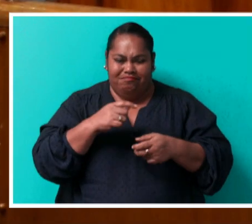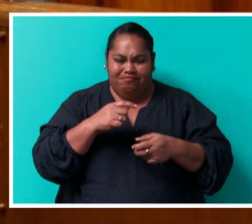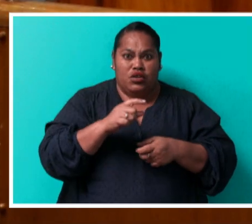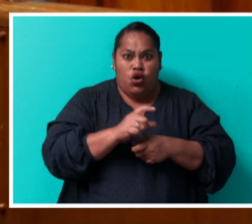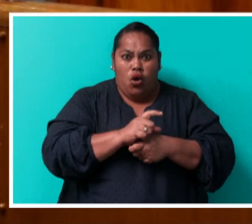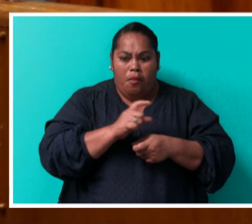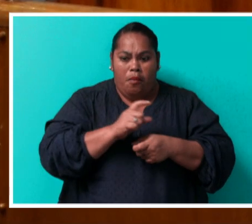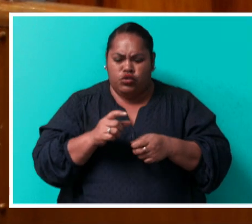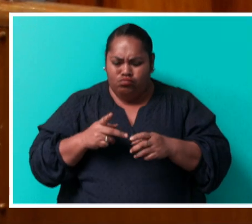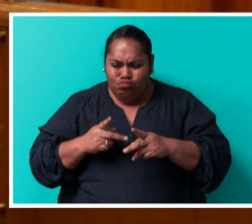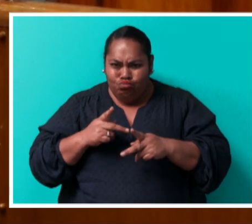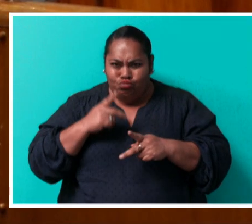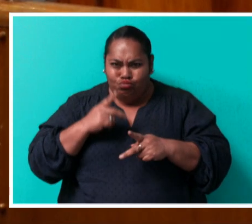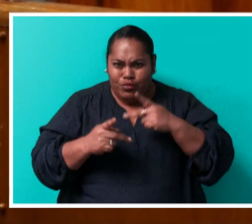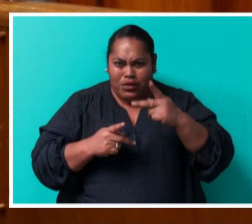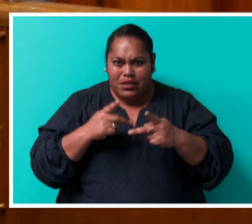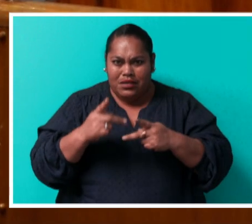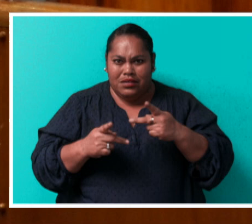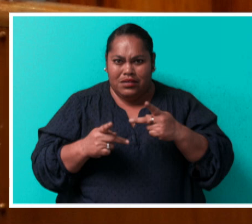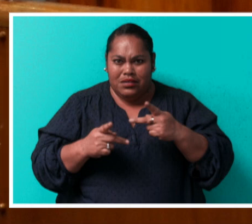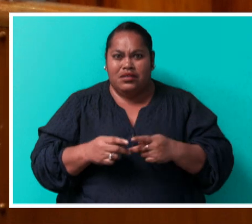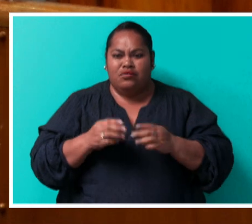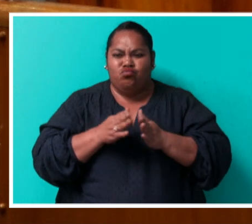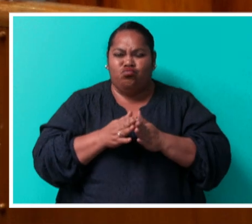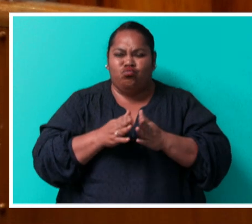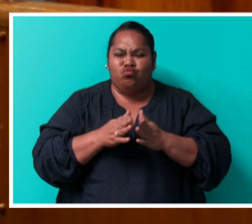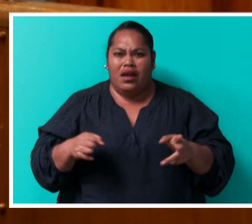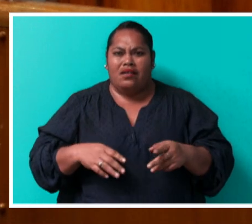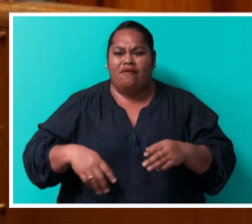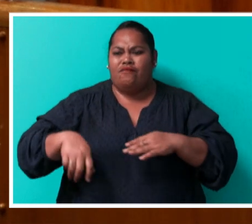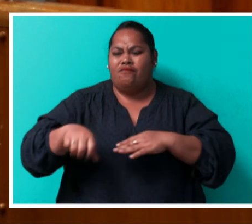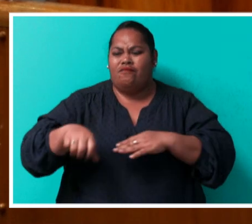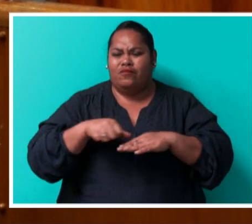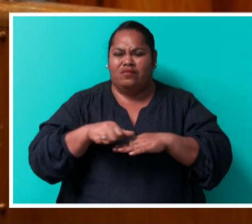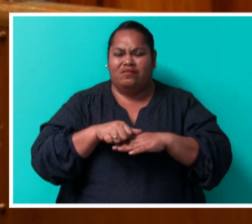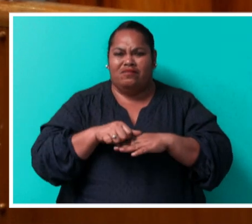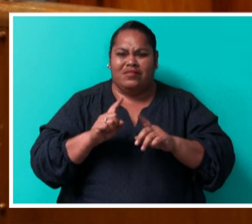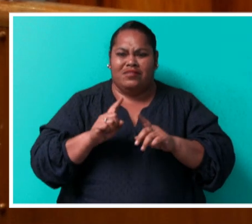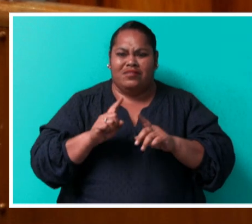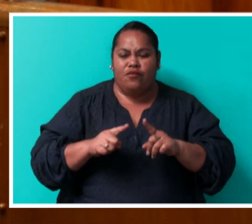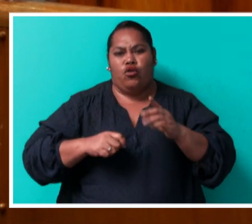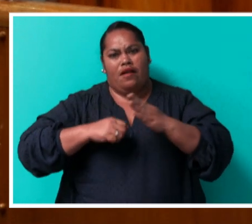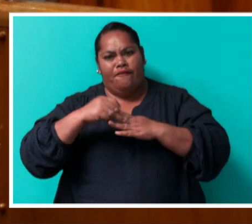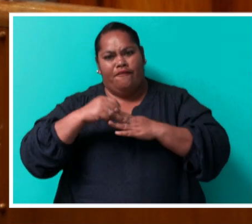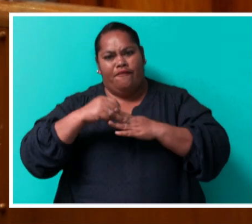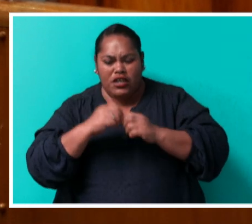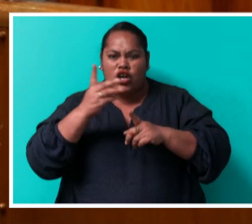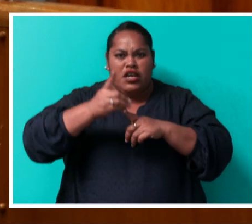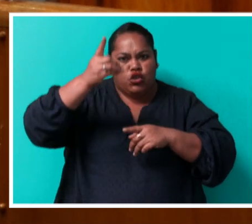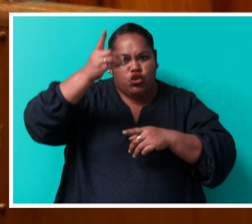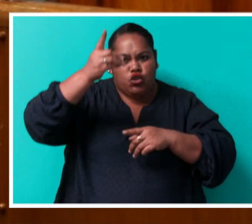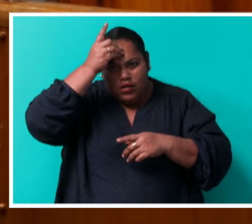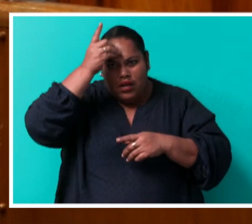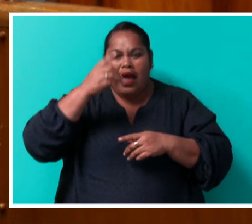progressed across a wide range of areas, including infrastructure, education,